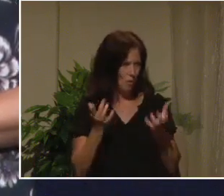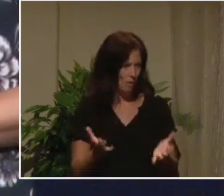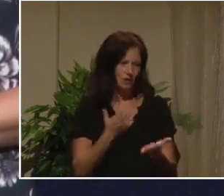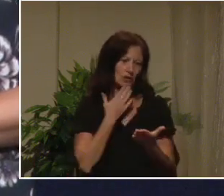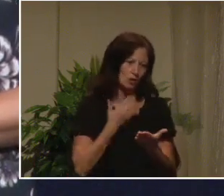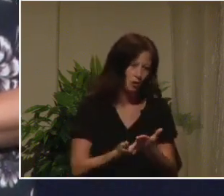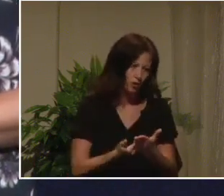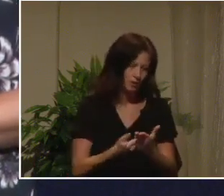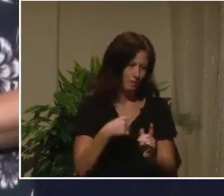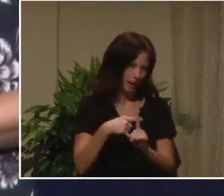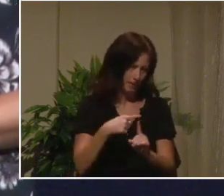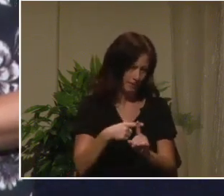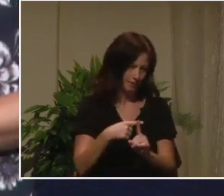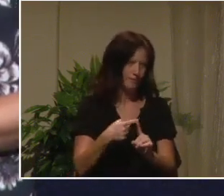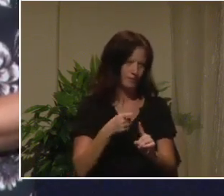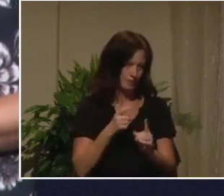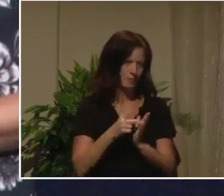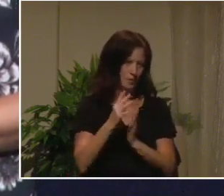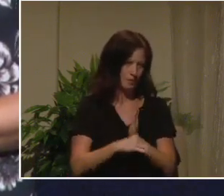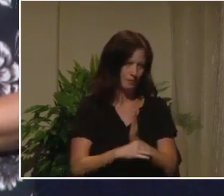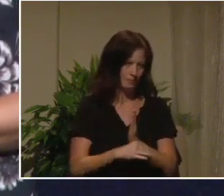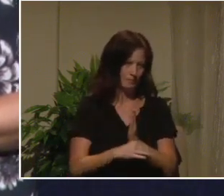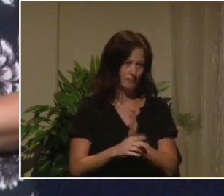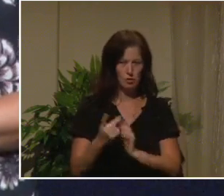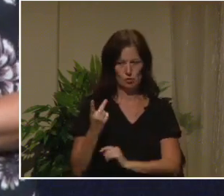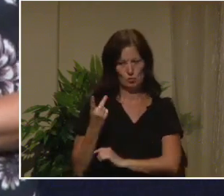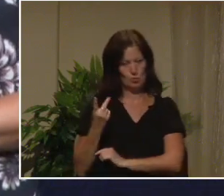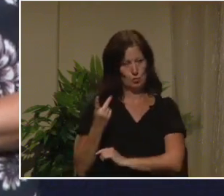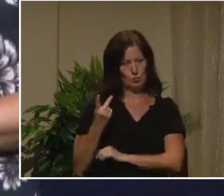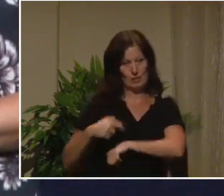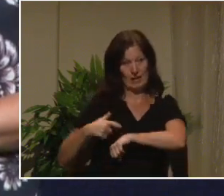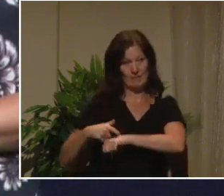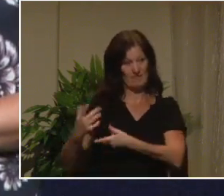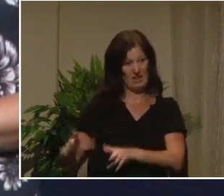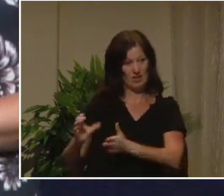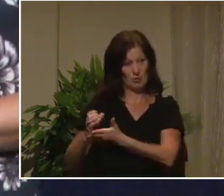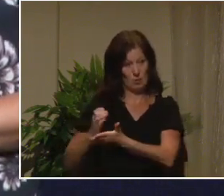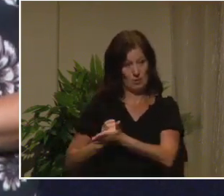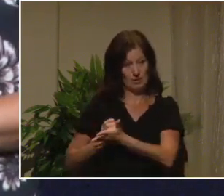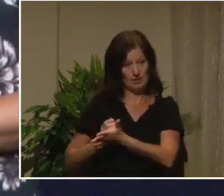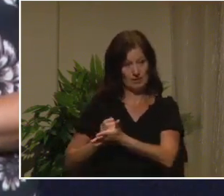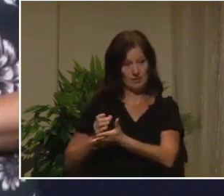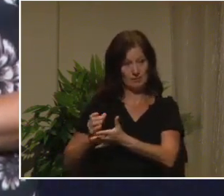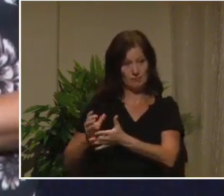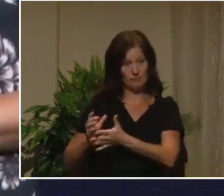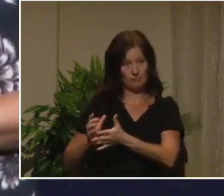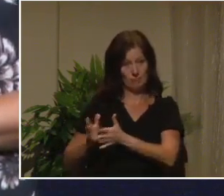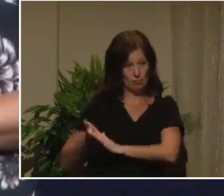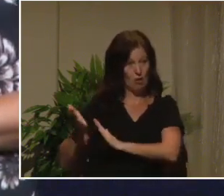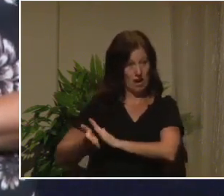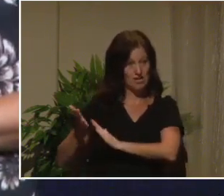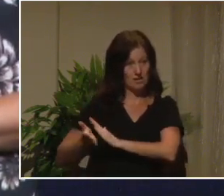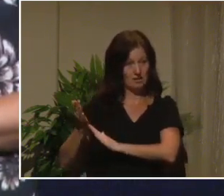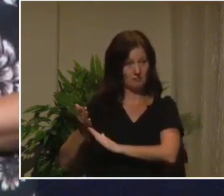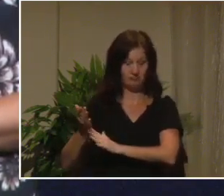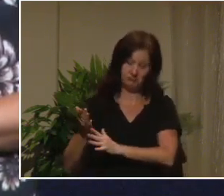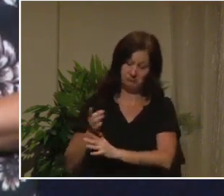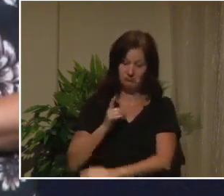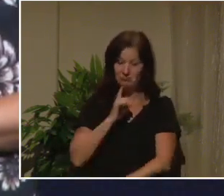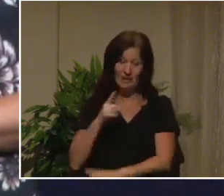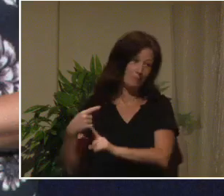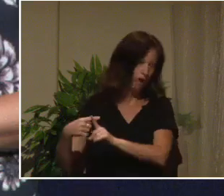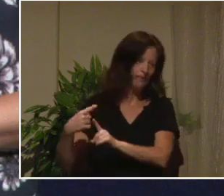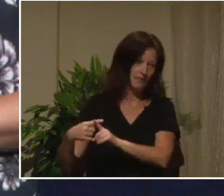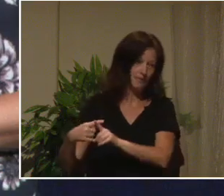from this program in the two sessions that we've run in the last year. We've had people that have gone through the course who've just